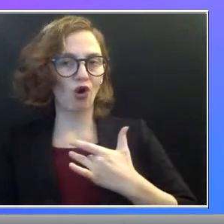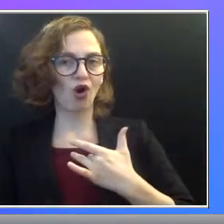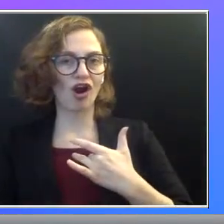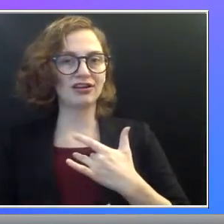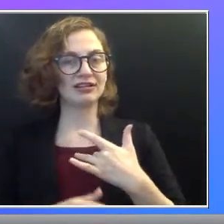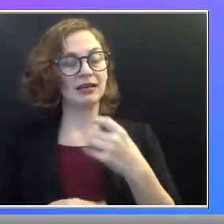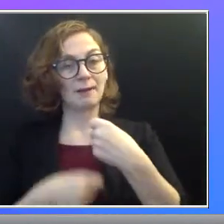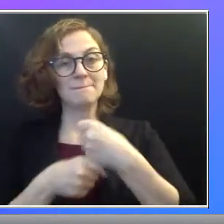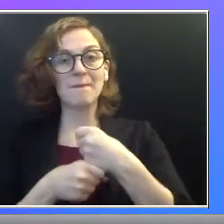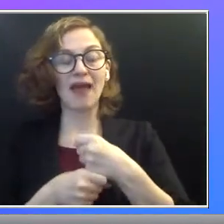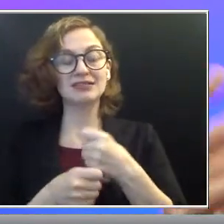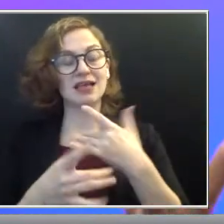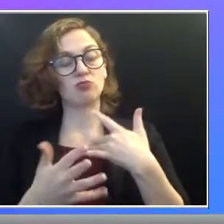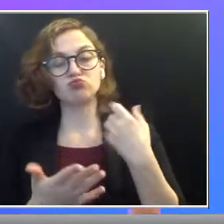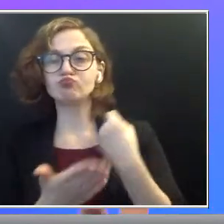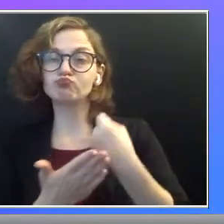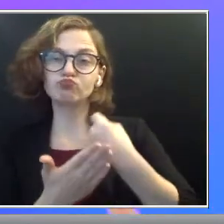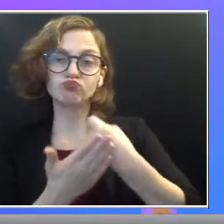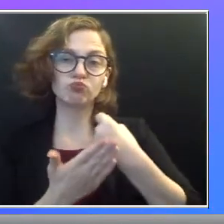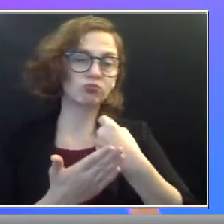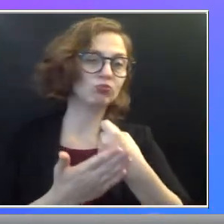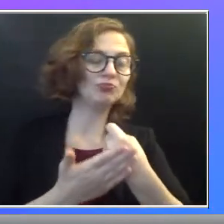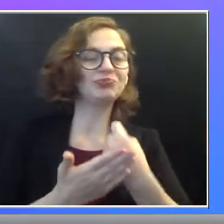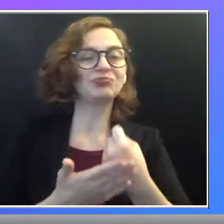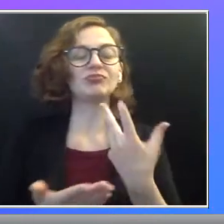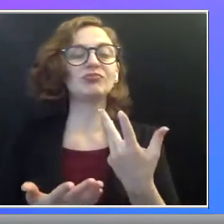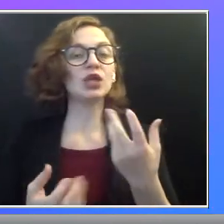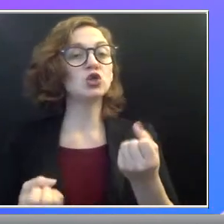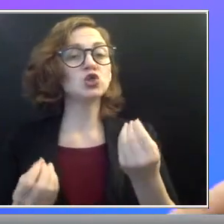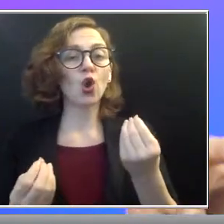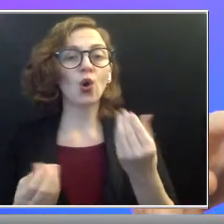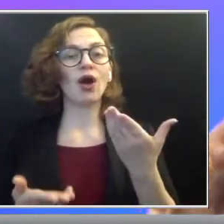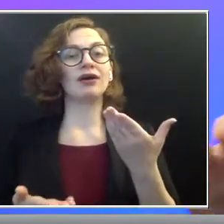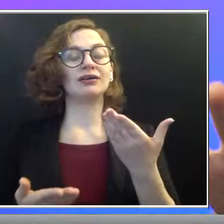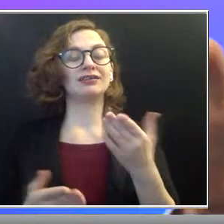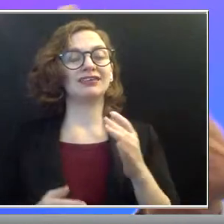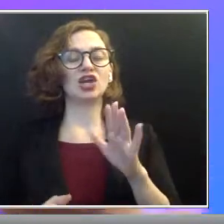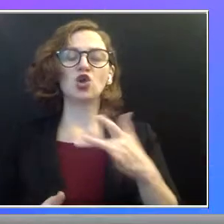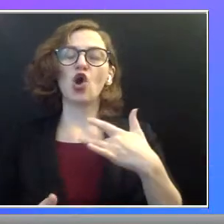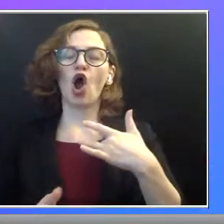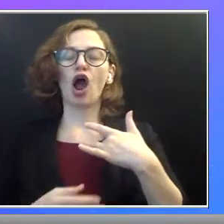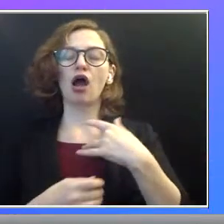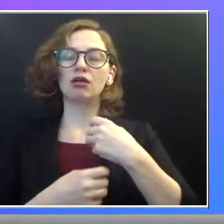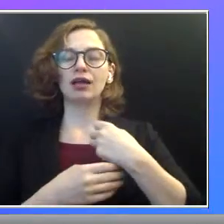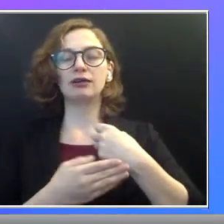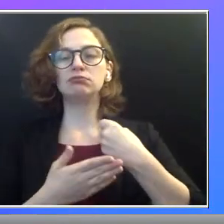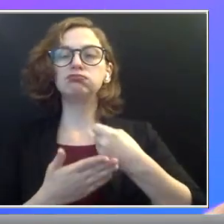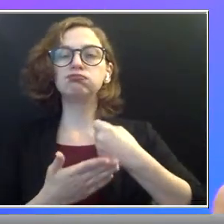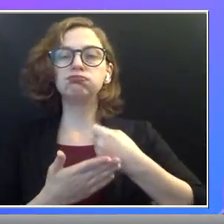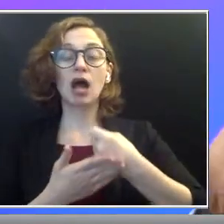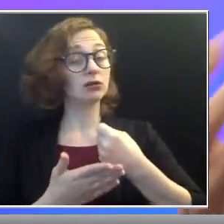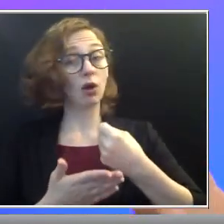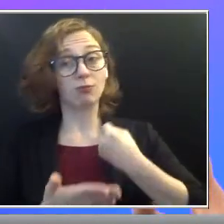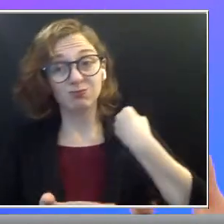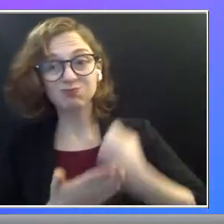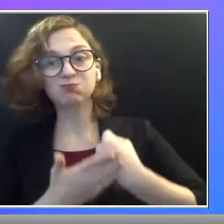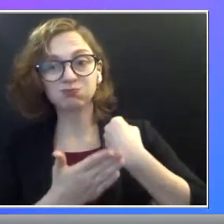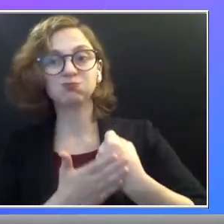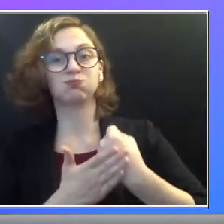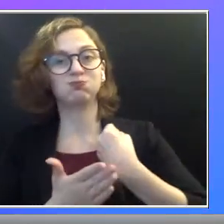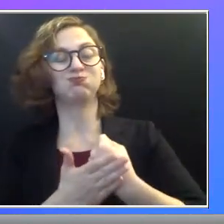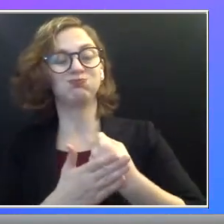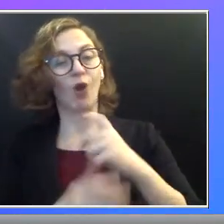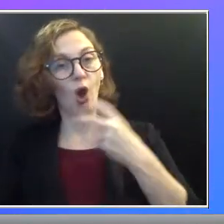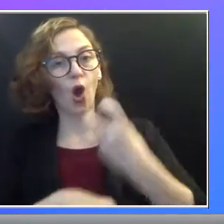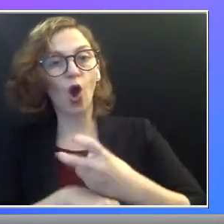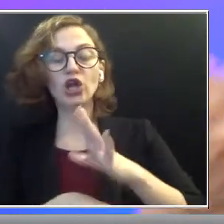be having palpitations, the heart beats very strongly, and the blood vessels all dilate. And so if you go exercise, you may not